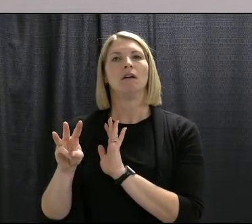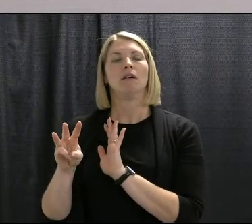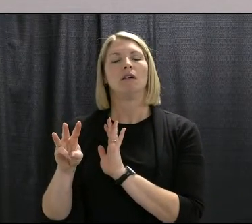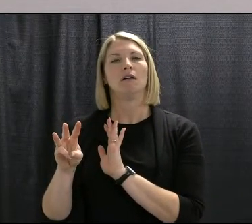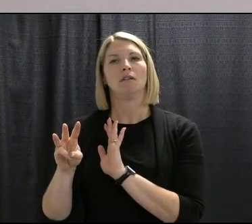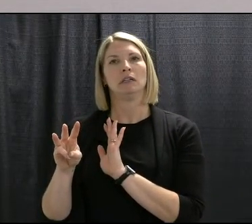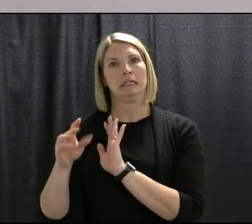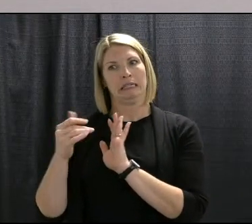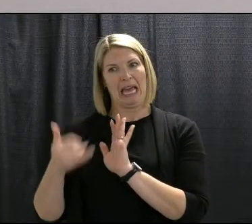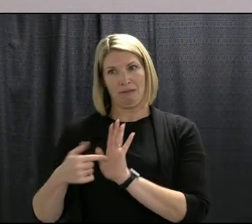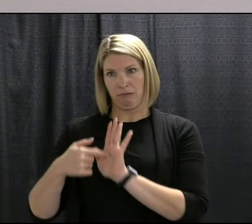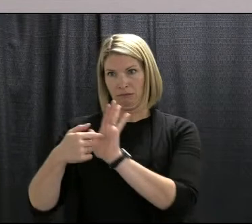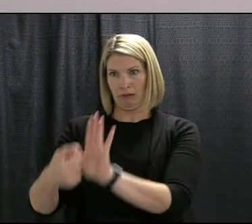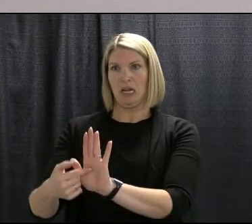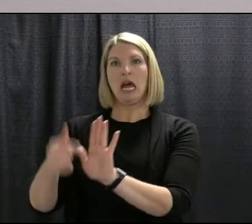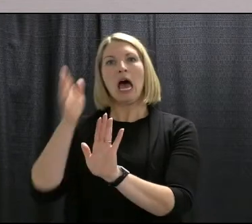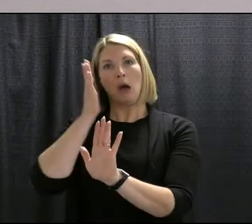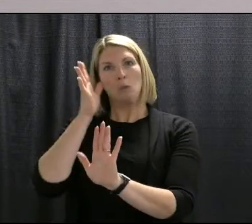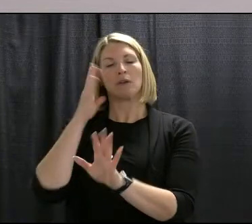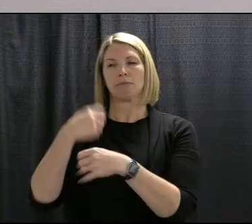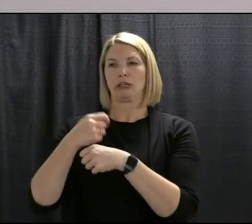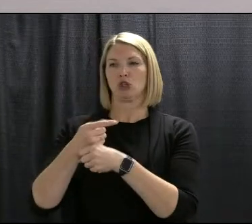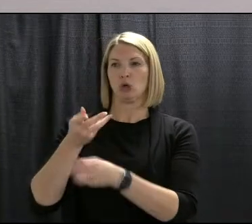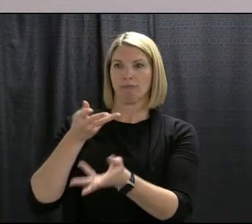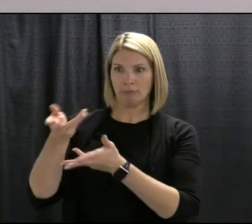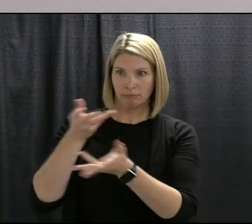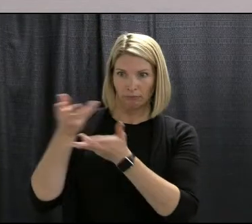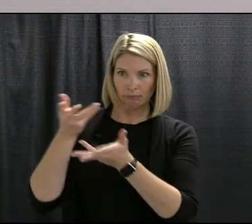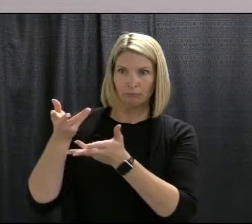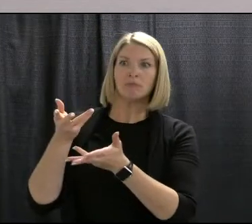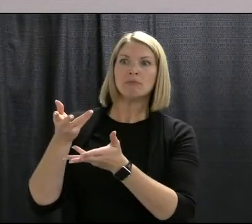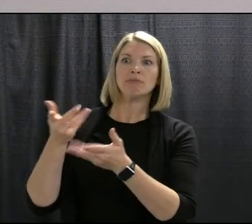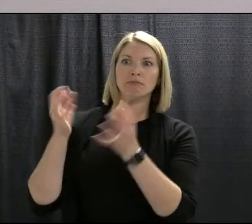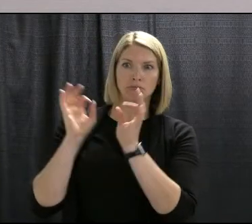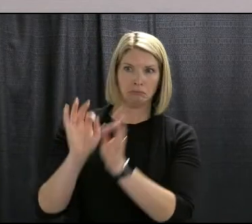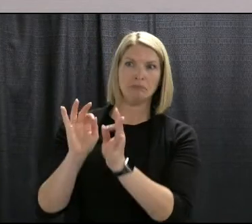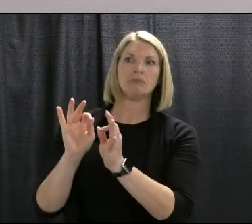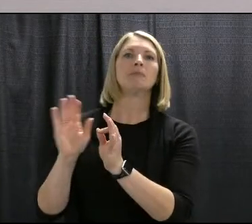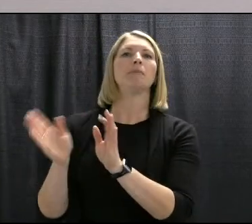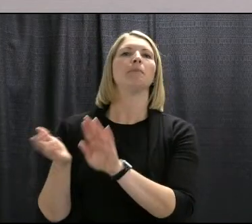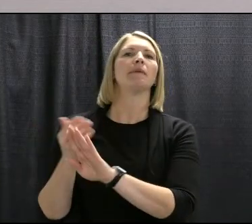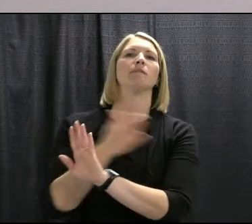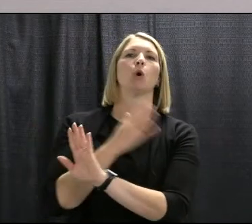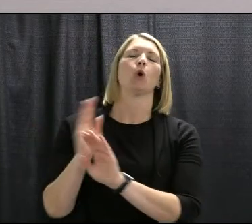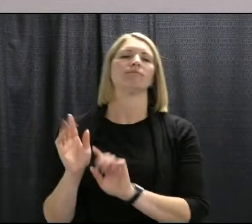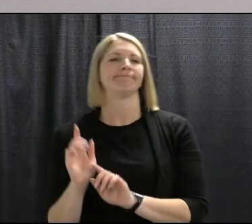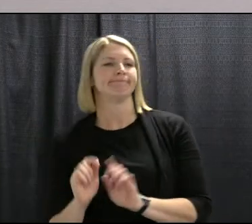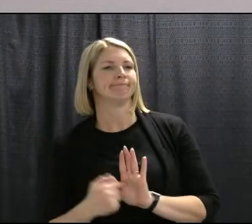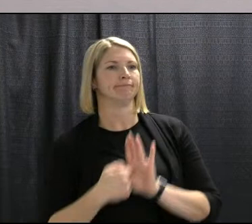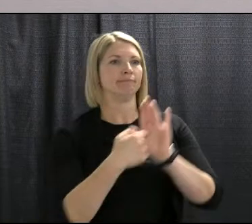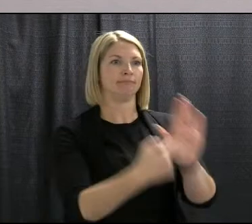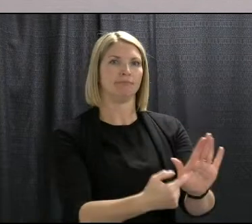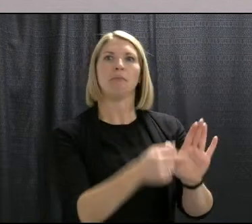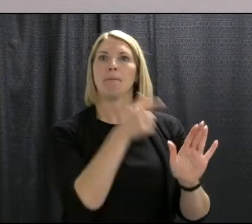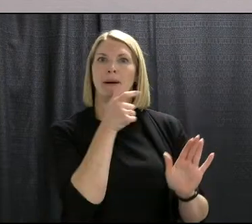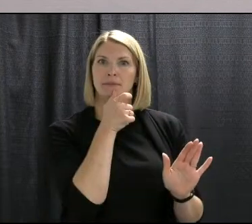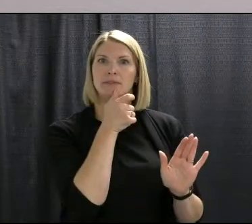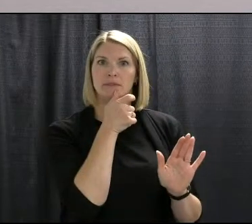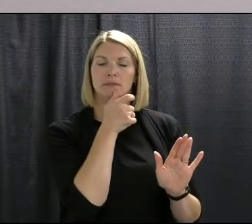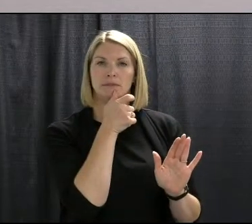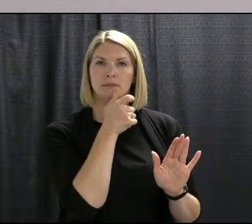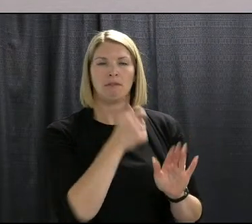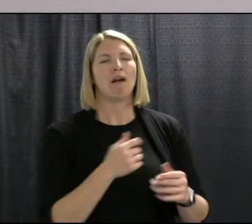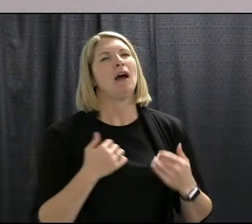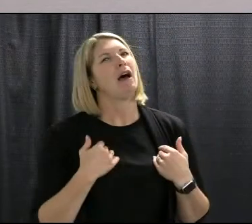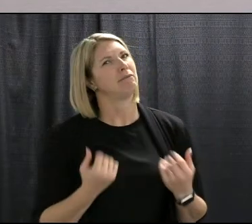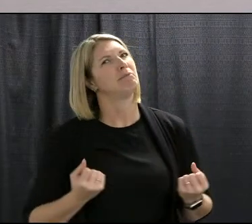it in law, and we're moving forward to do so with the private sector. And I think that's meaningful developments. And there are multiple